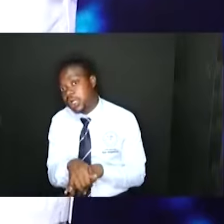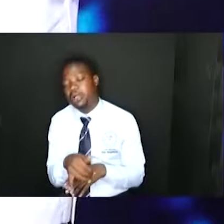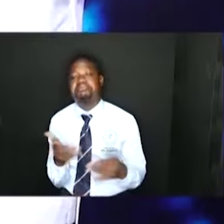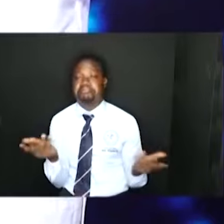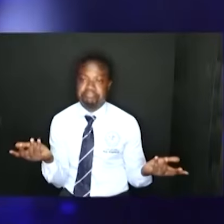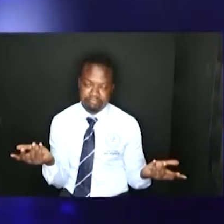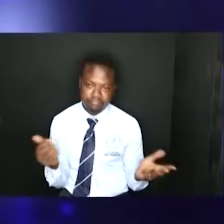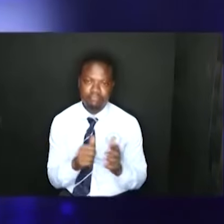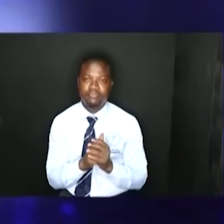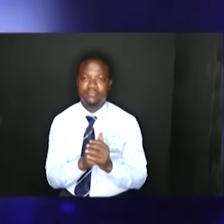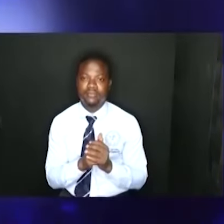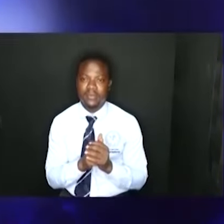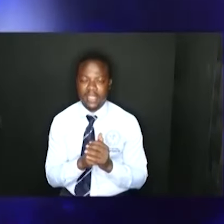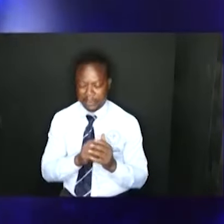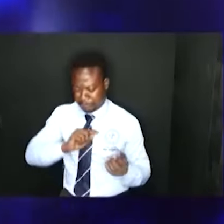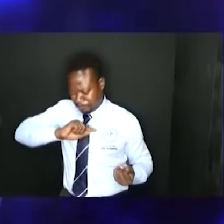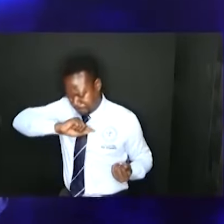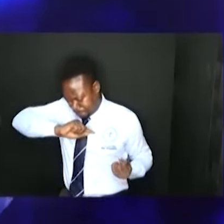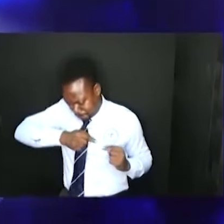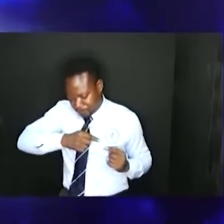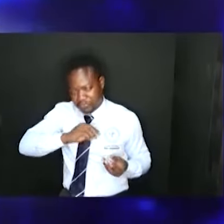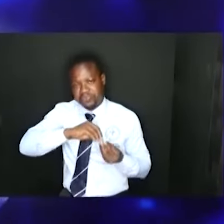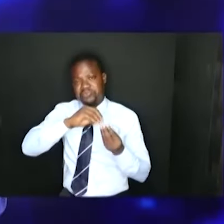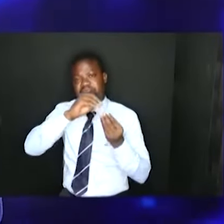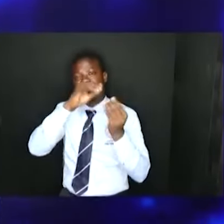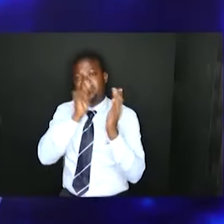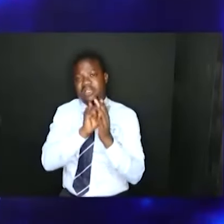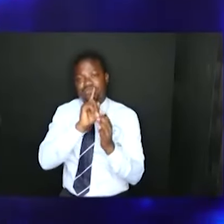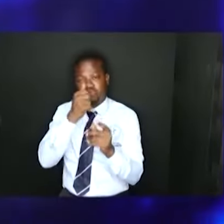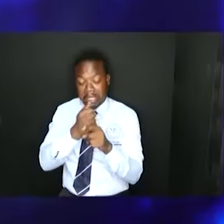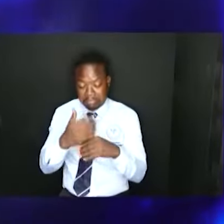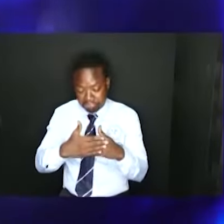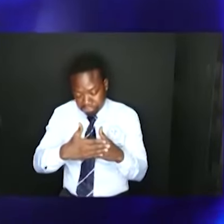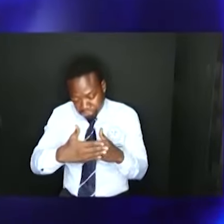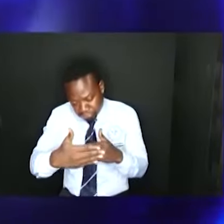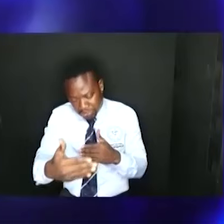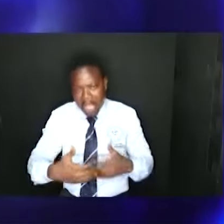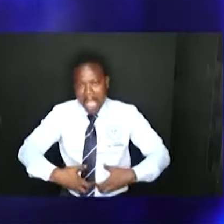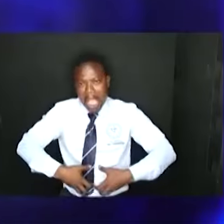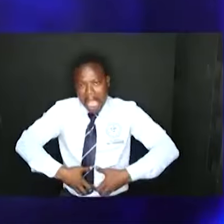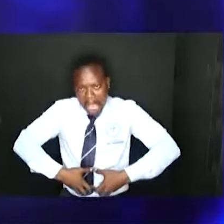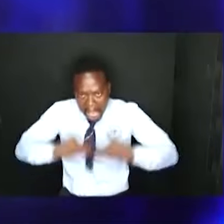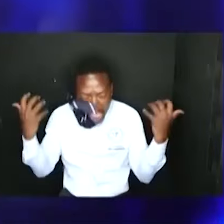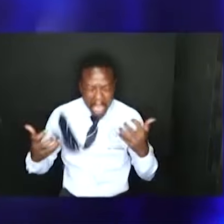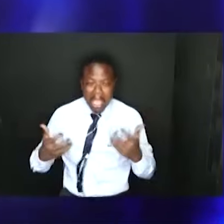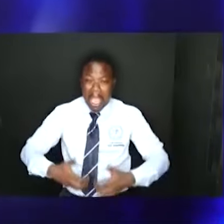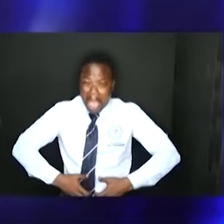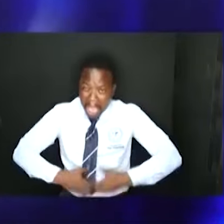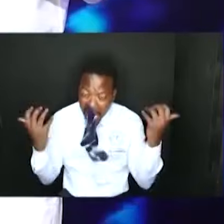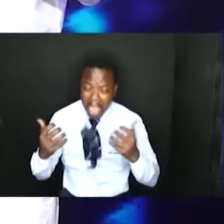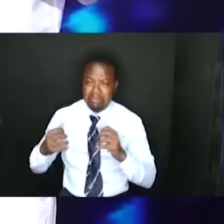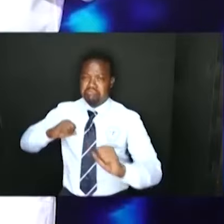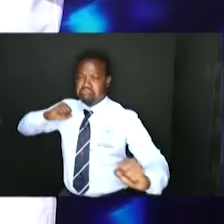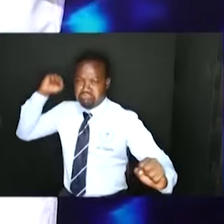A bitter feeling, and certainly it will manifest in anger and fights and